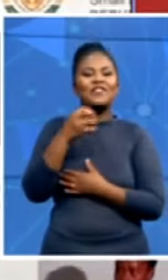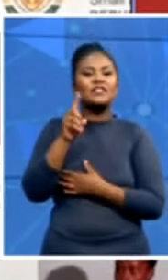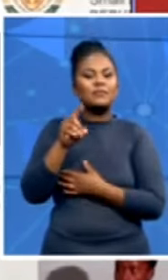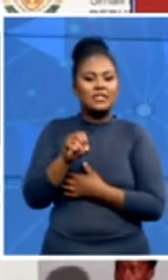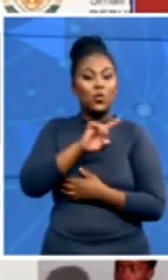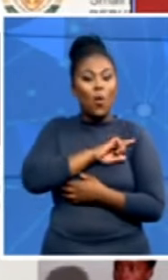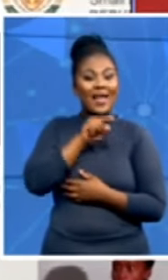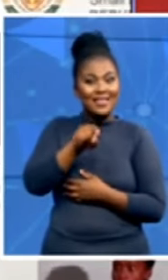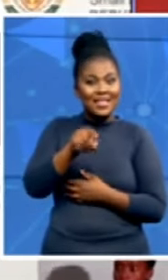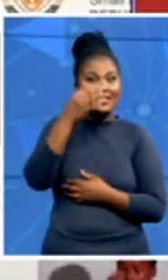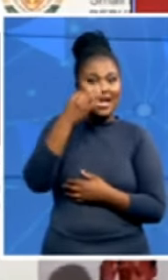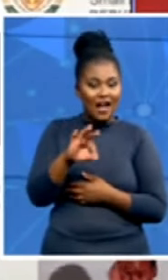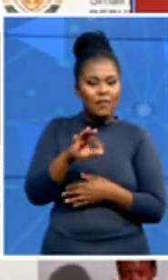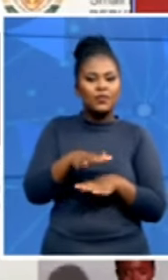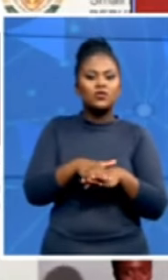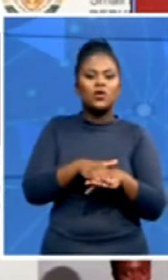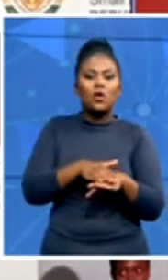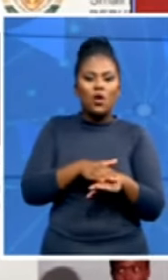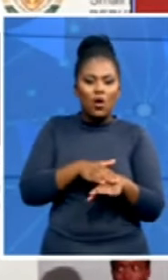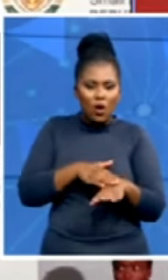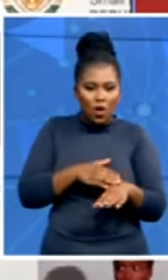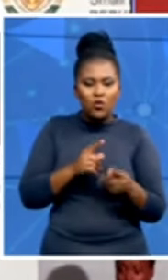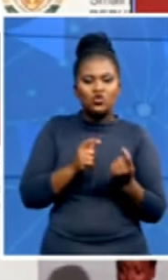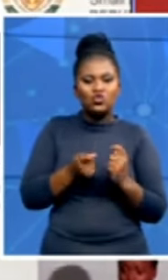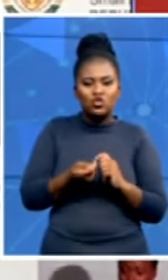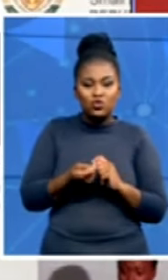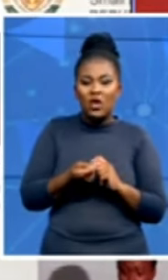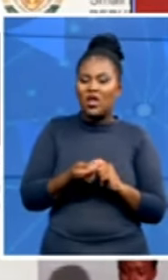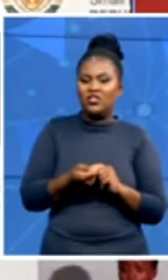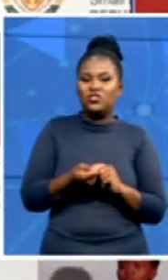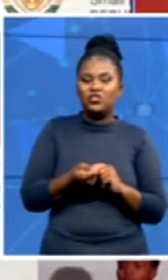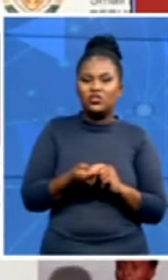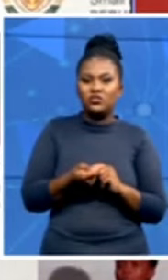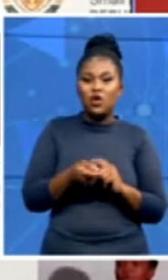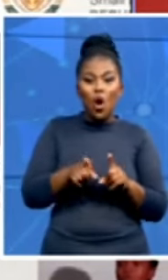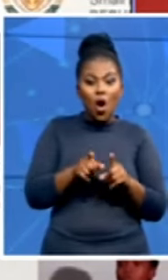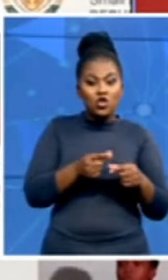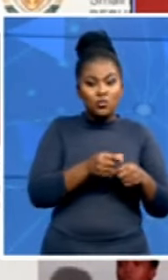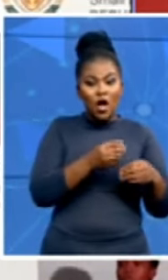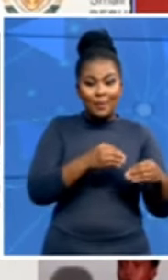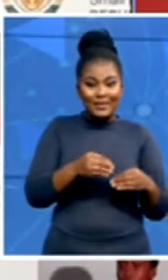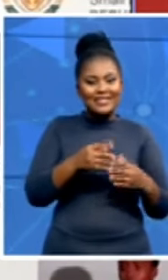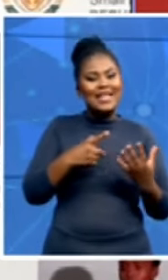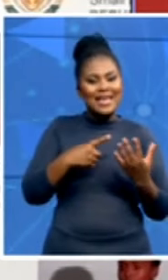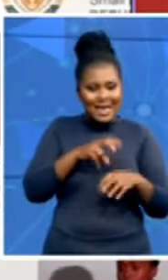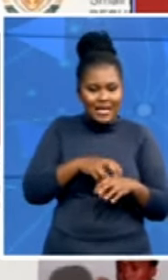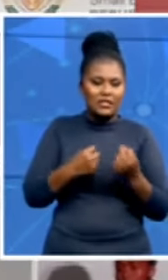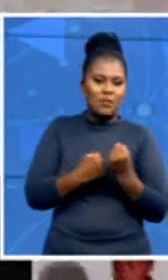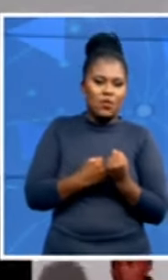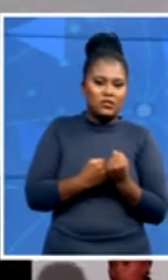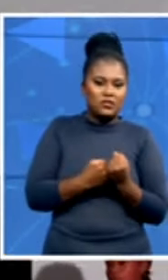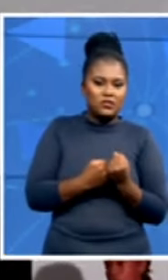will that small businesses have really to be elevated and supported throughout the ecosystem. Thank you so much, Commissioner.